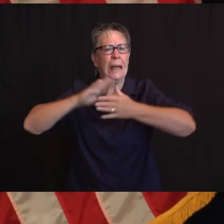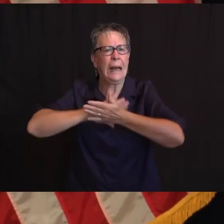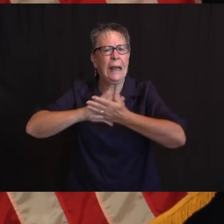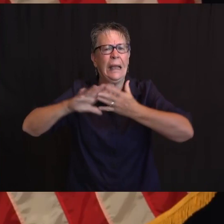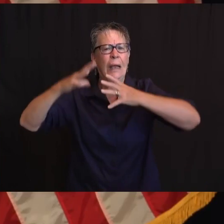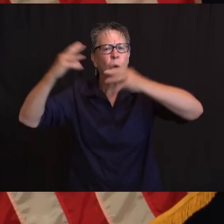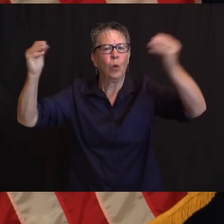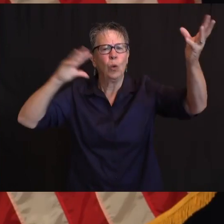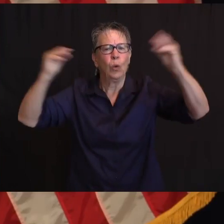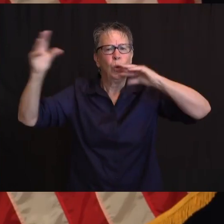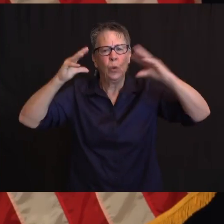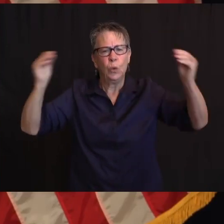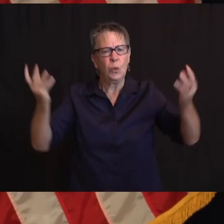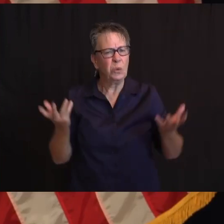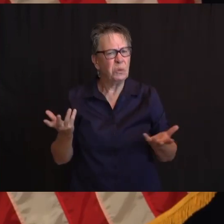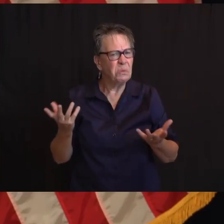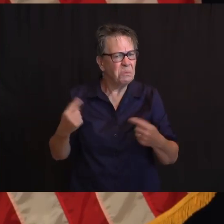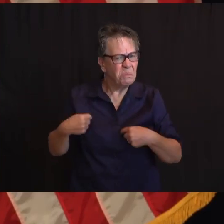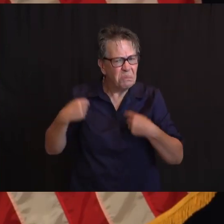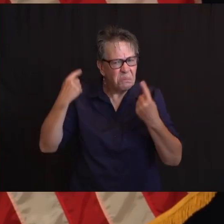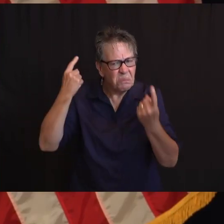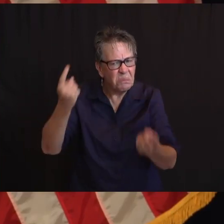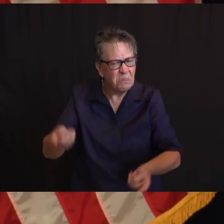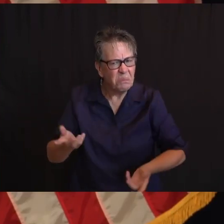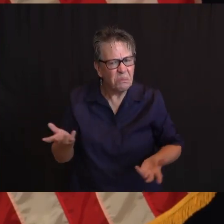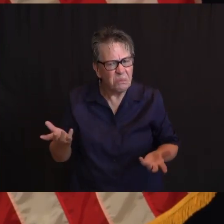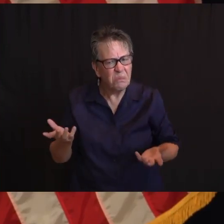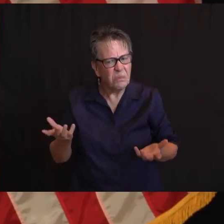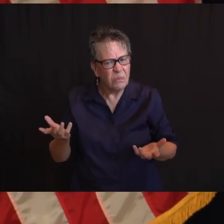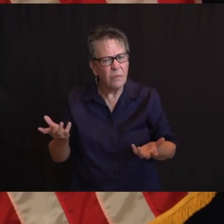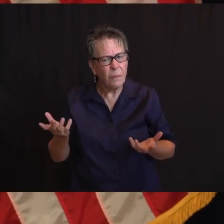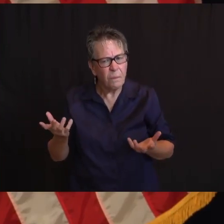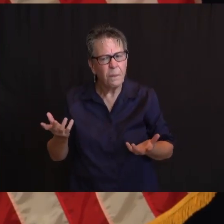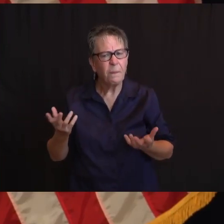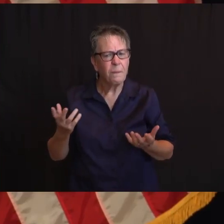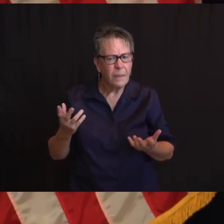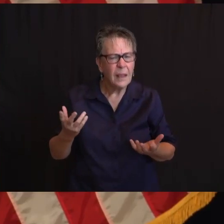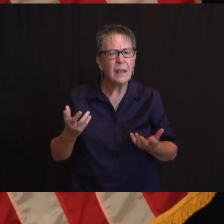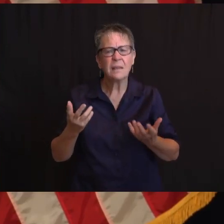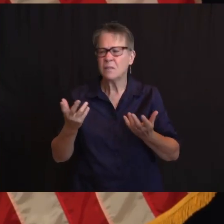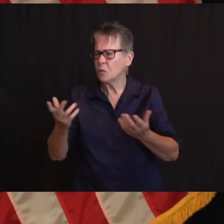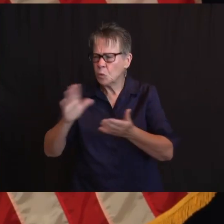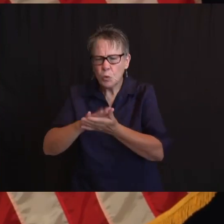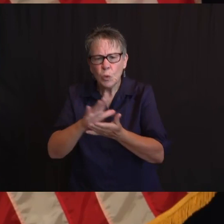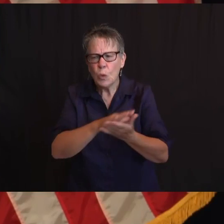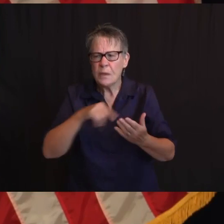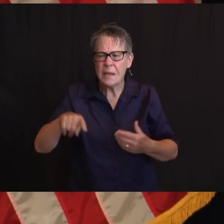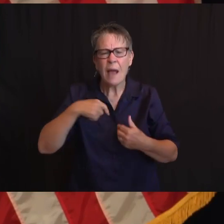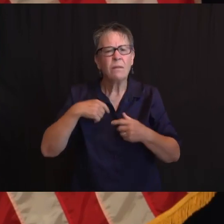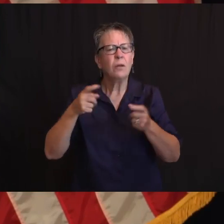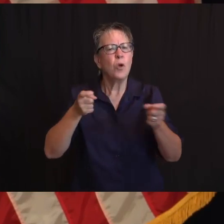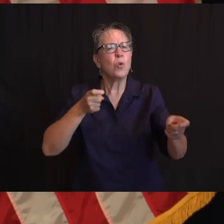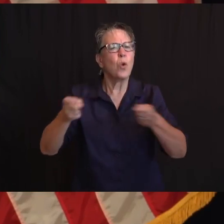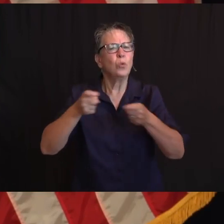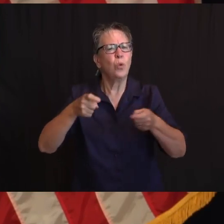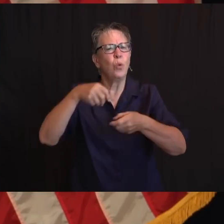appropriate indoor air quality measures. Those include, for example,